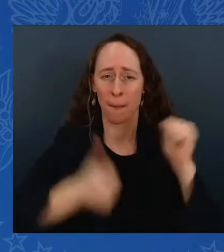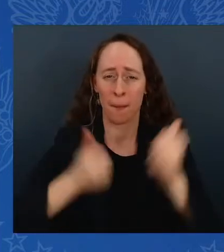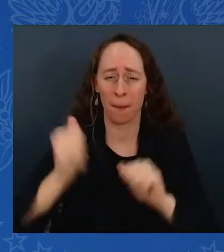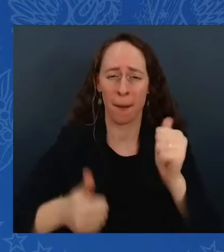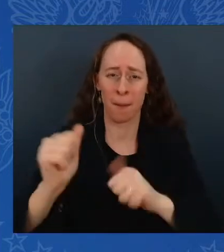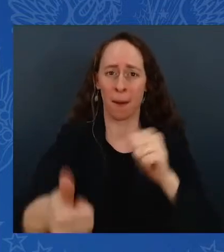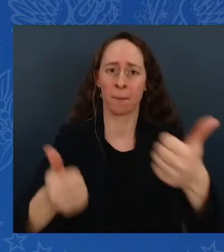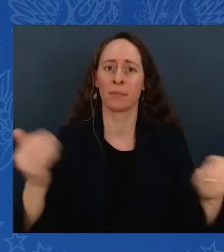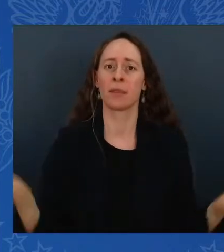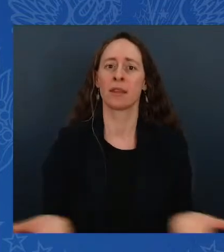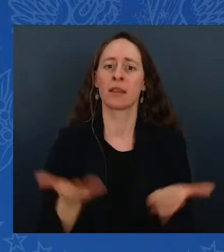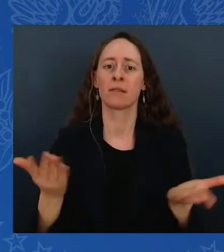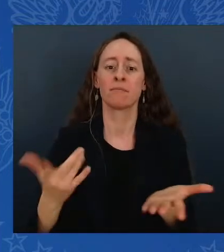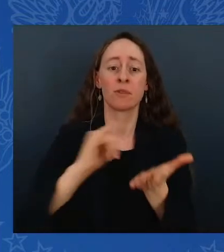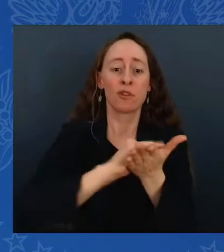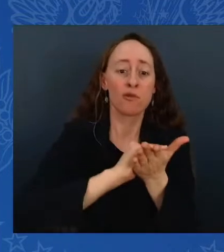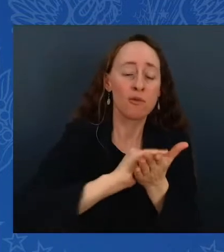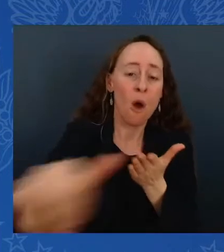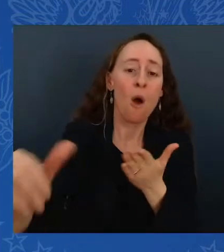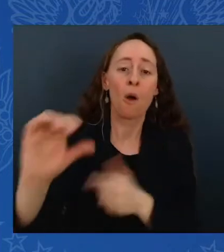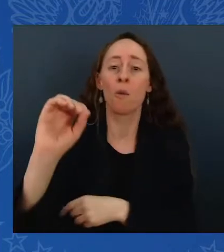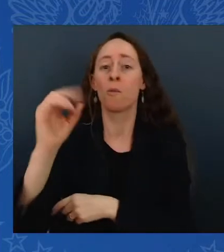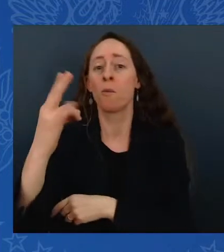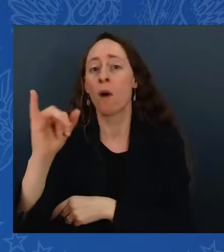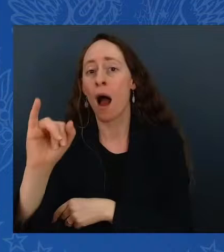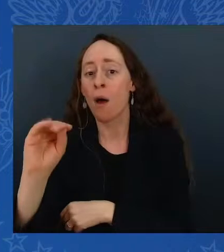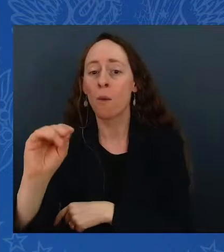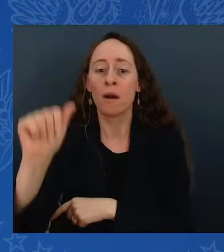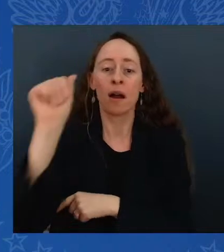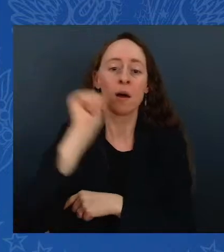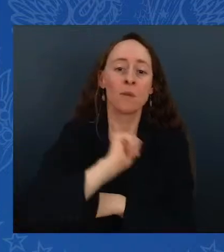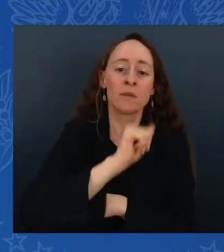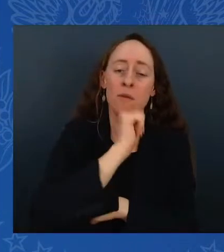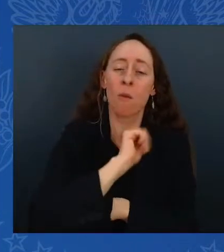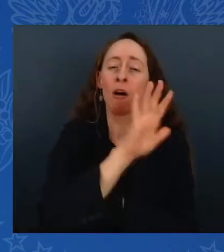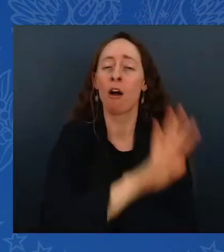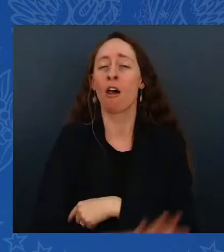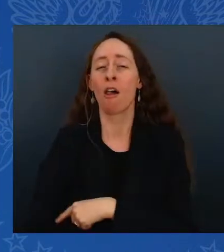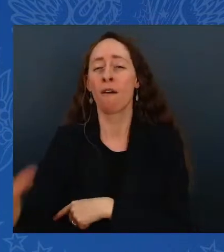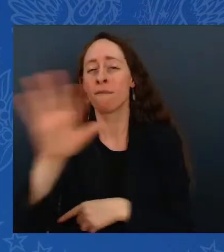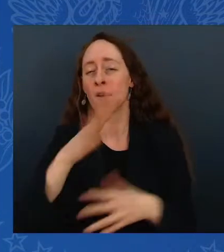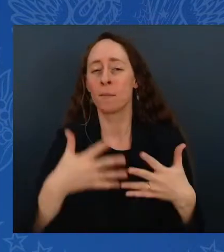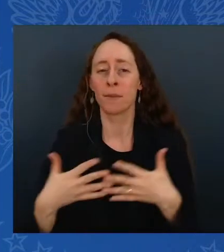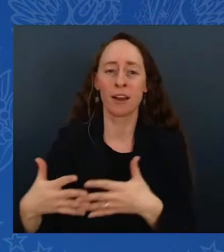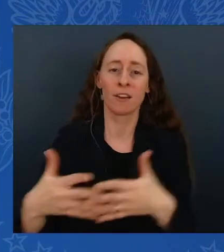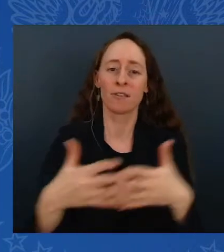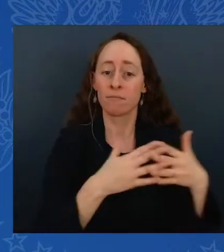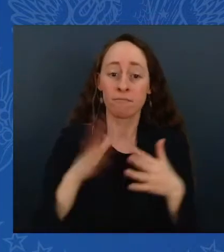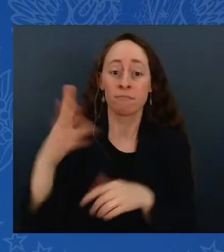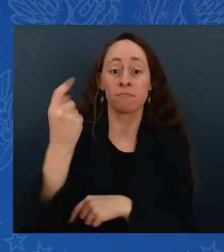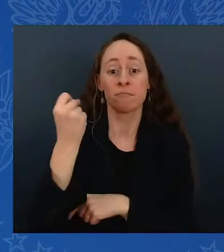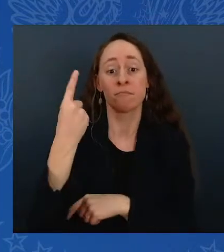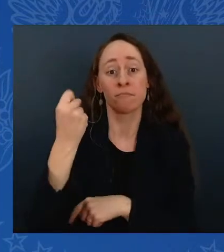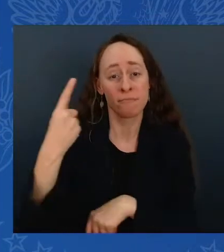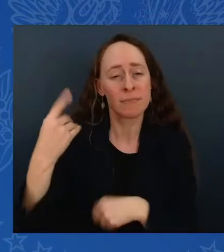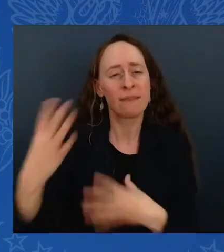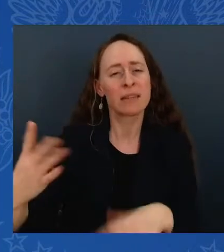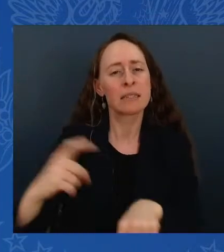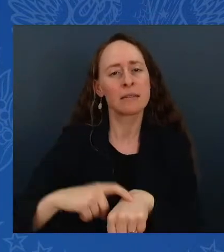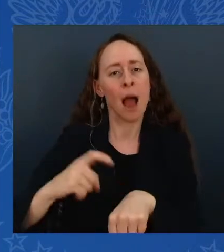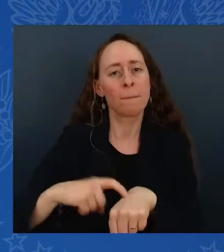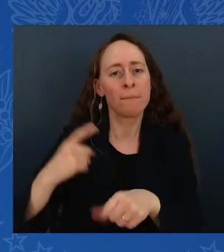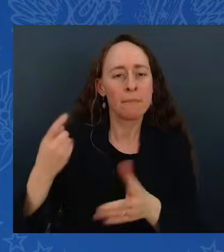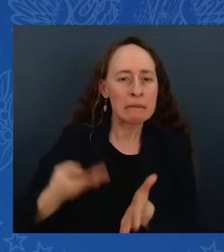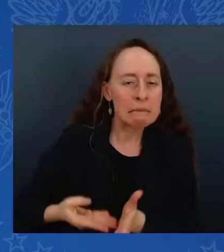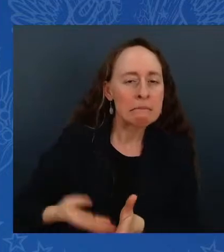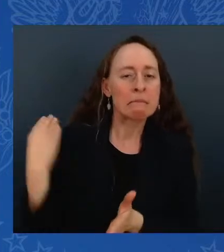country. You know, it takes time to build these factories. Look, the number of construction workers is way up and they're making